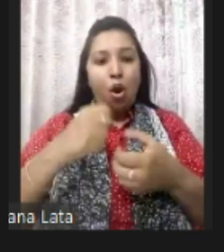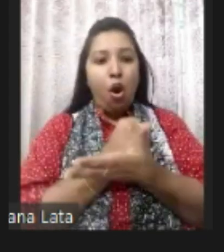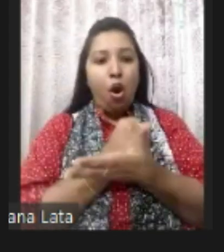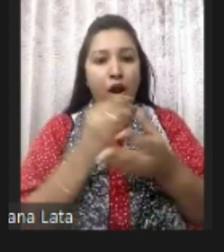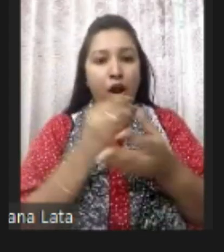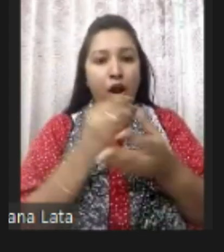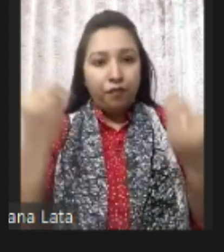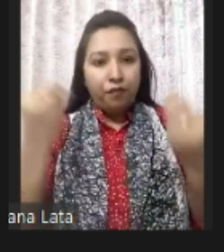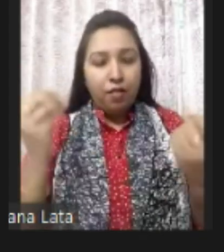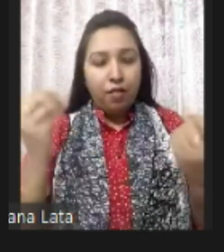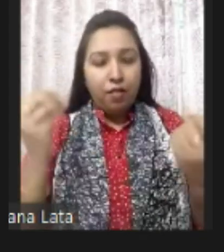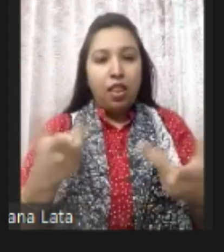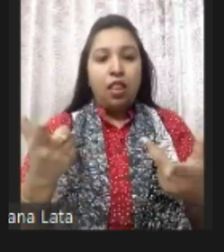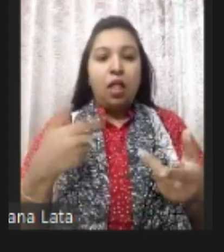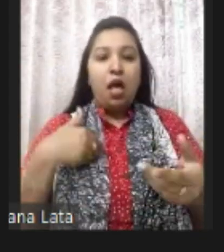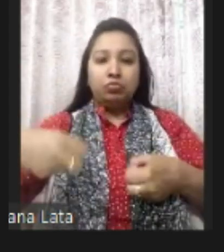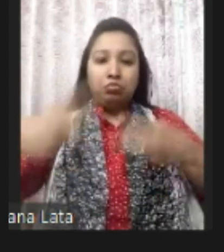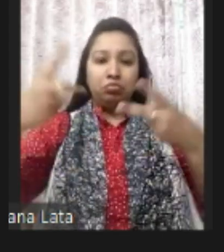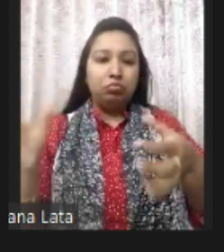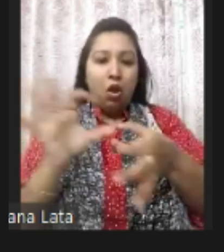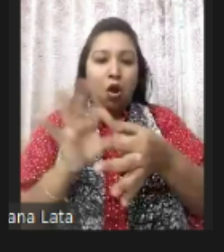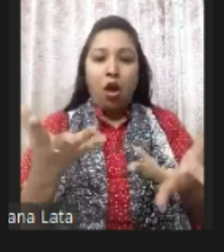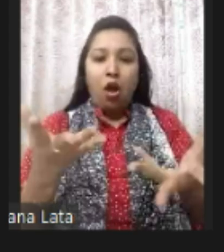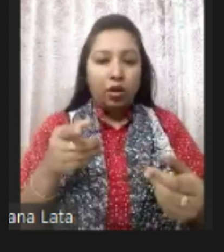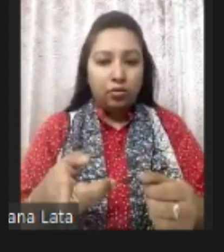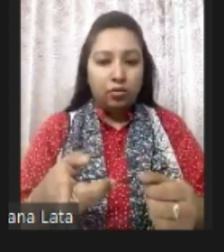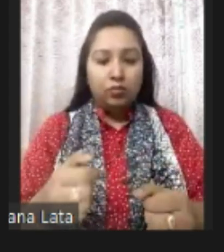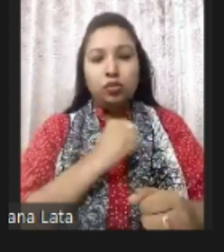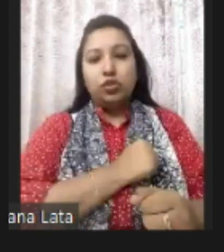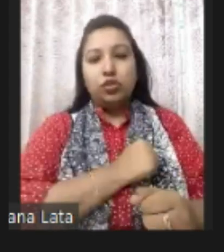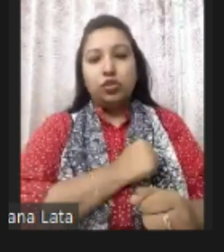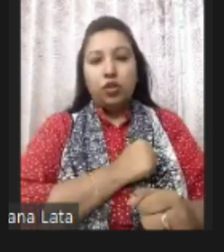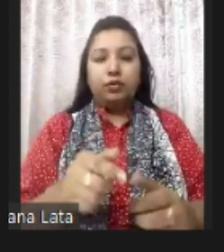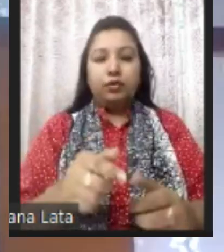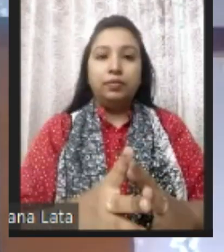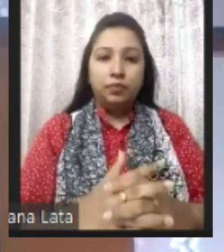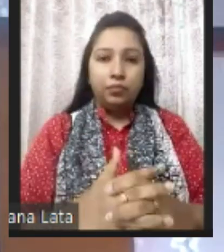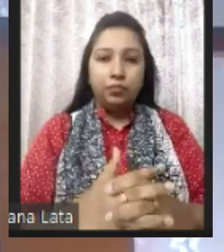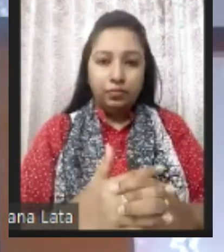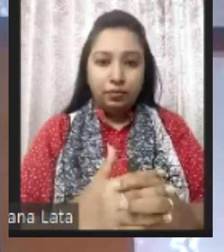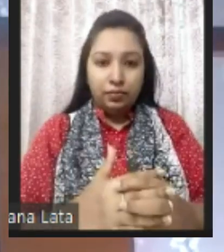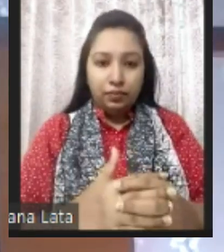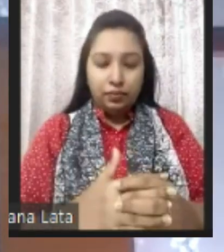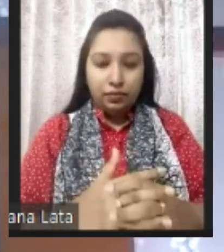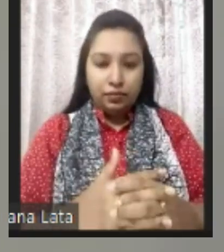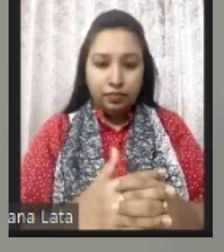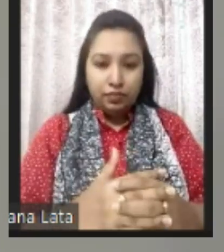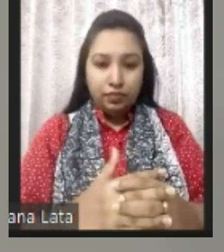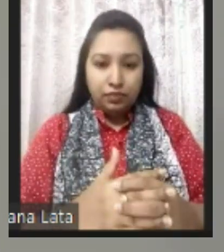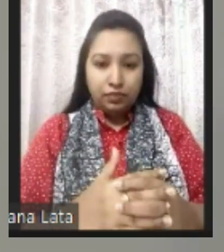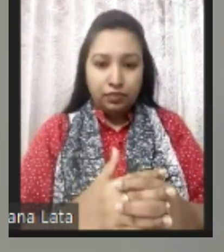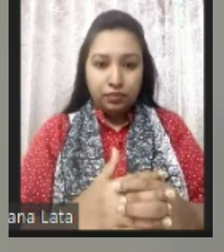can watch this webinar through our websites. Thank you. Thank you. Okay, I think that's great. Thank you for